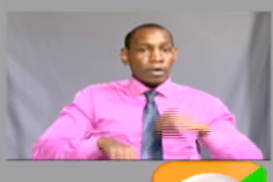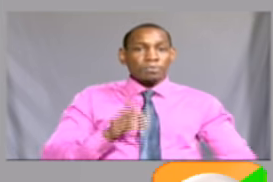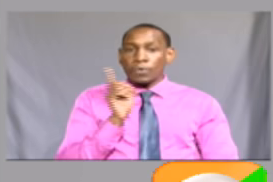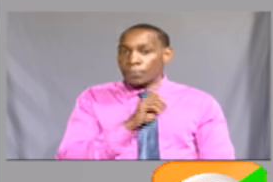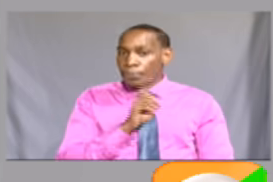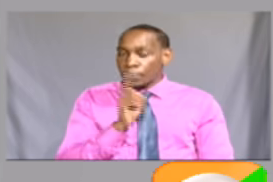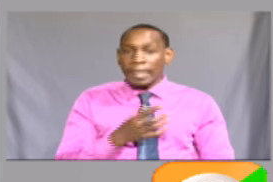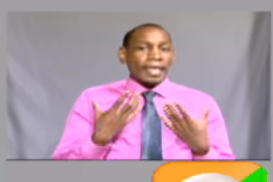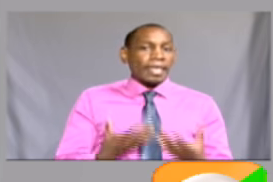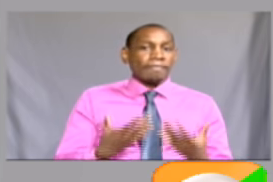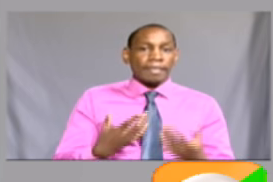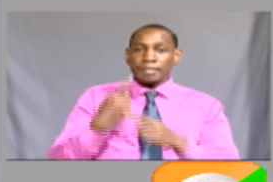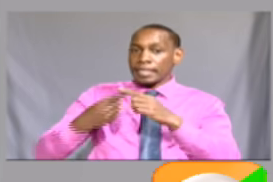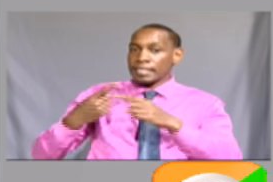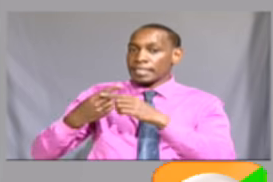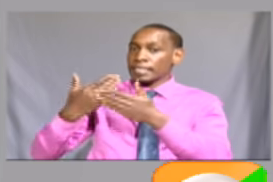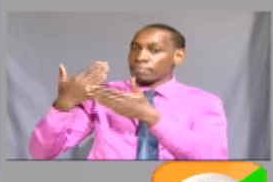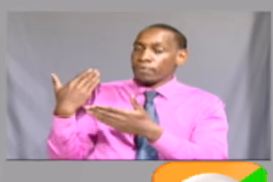cases are so many in the past year or so.